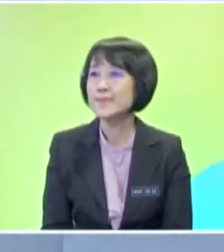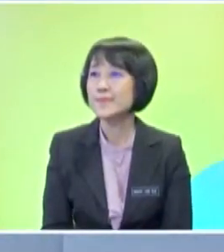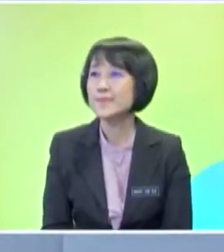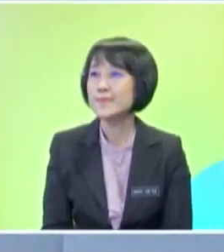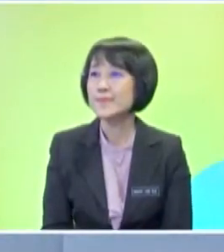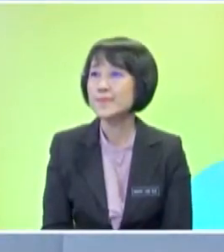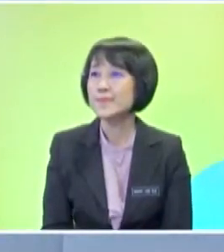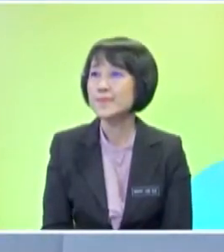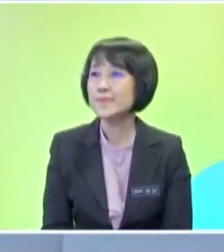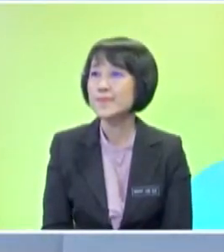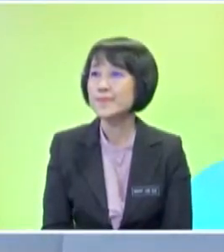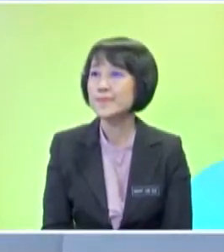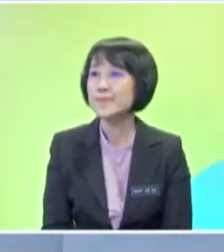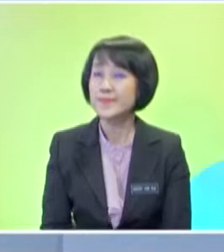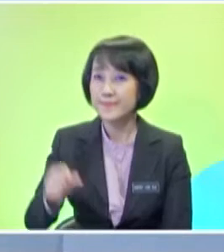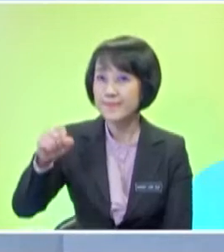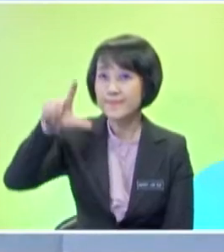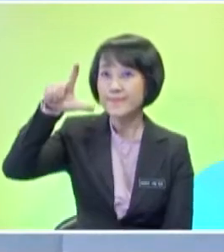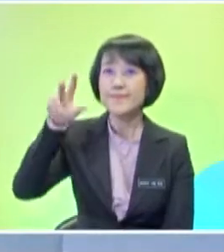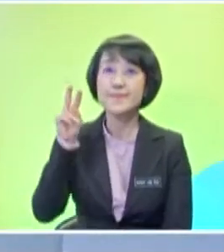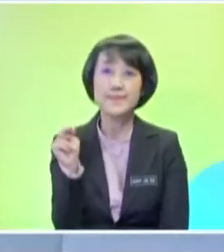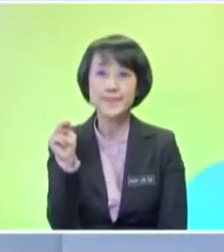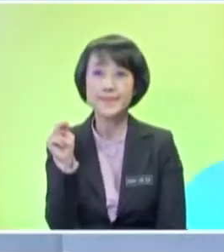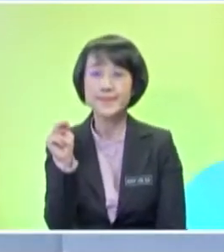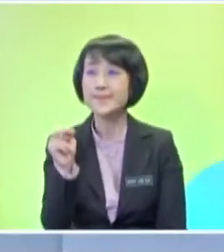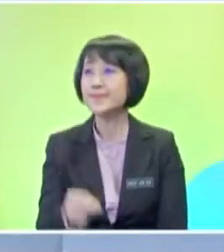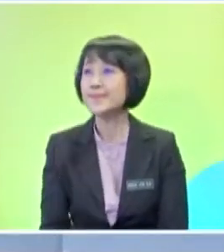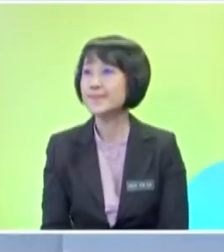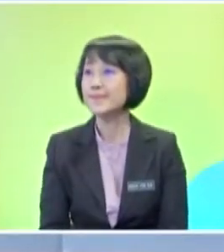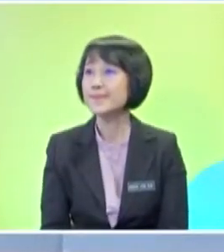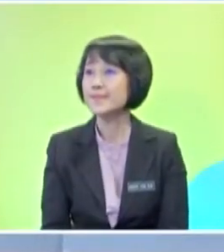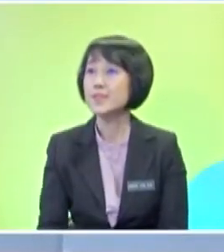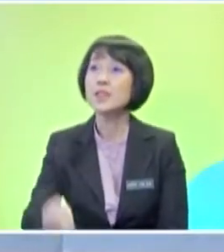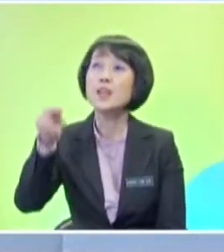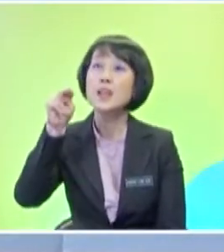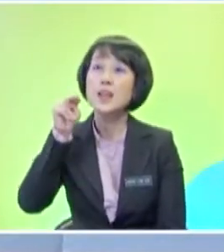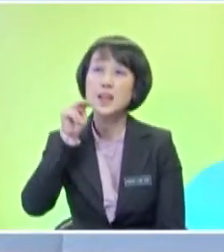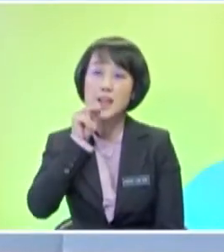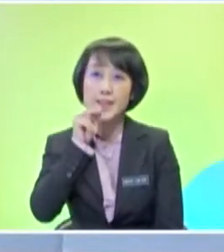Capital letter N. Ah. Nani